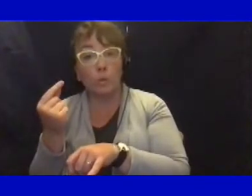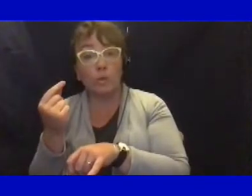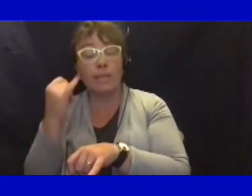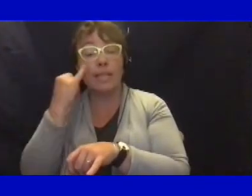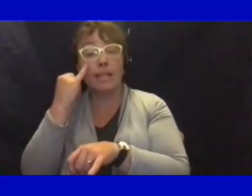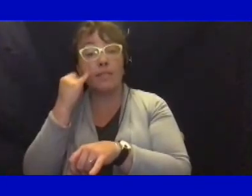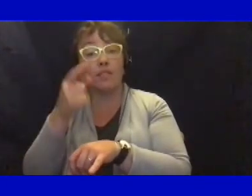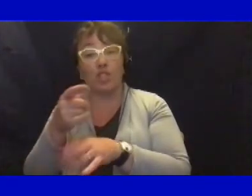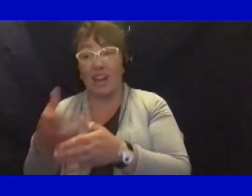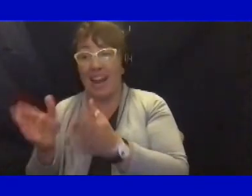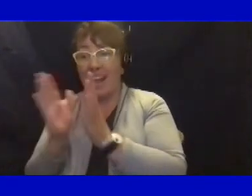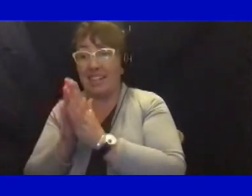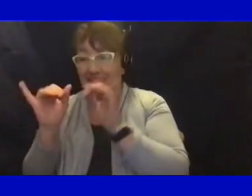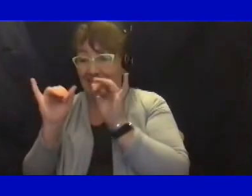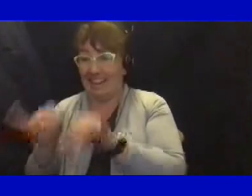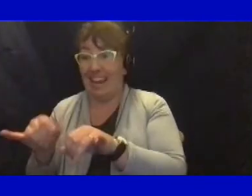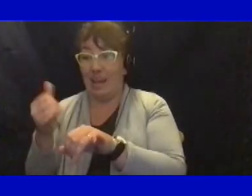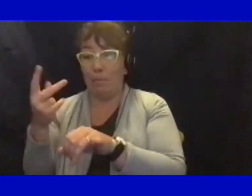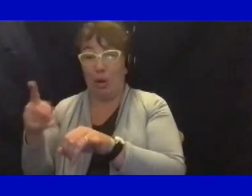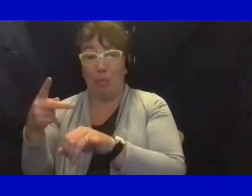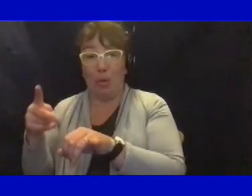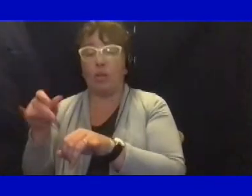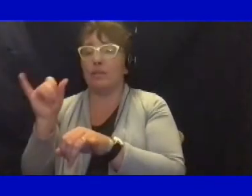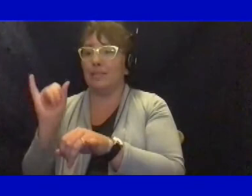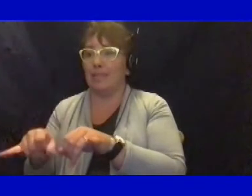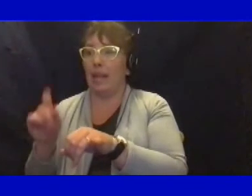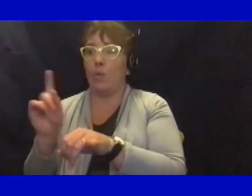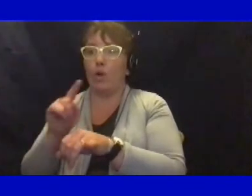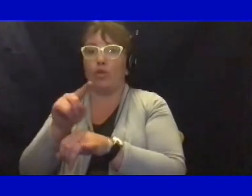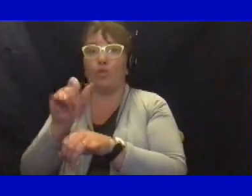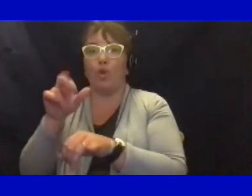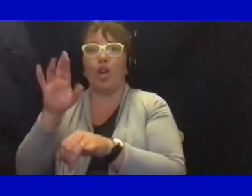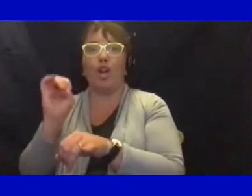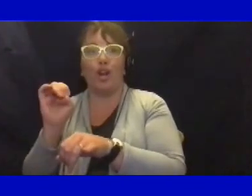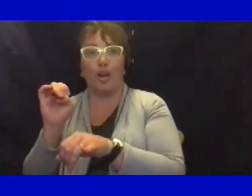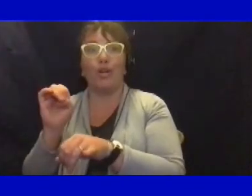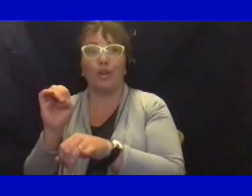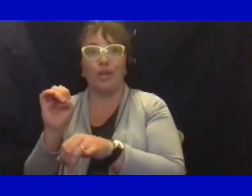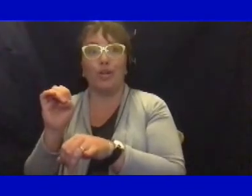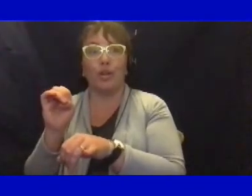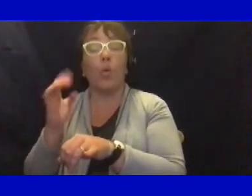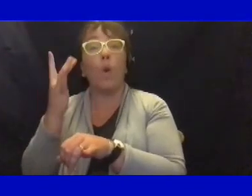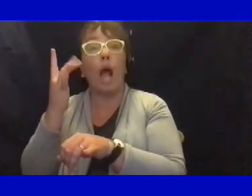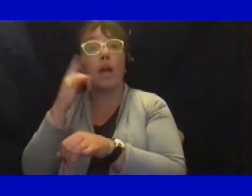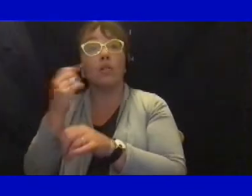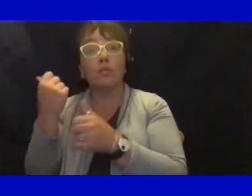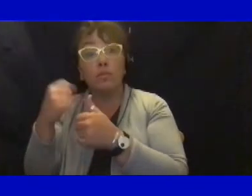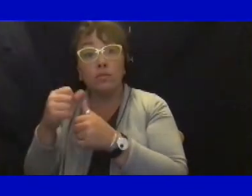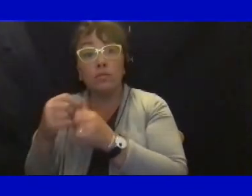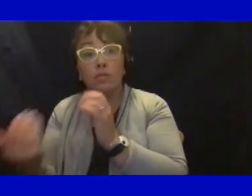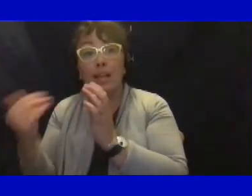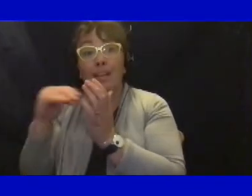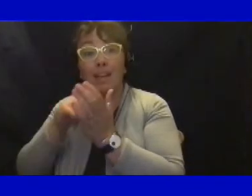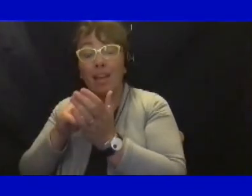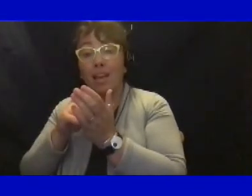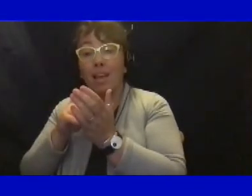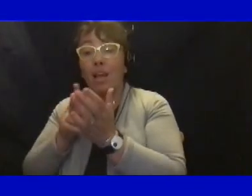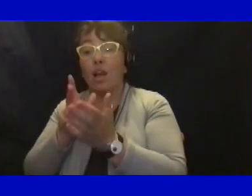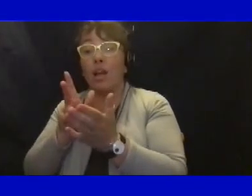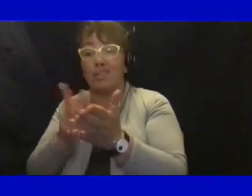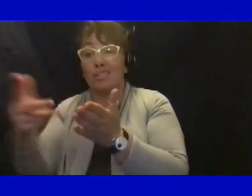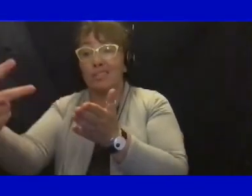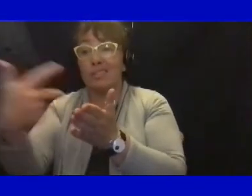in place, is to stay where you are. In a flood type situation, that may mean that you go to higher ground in your